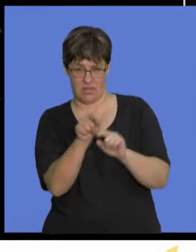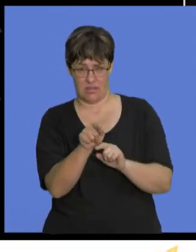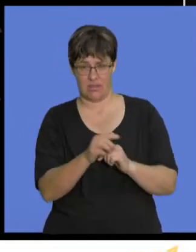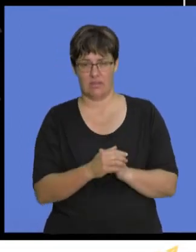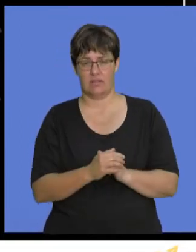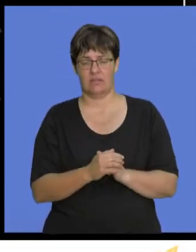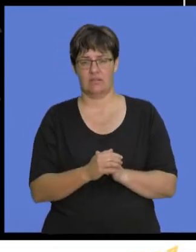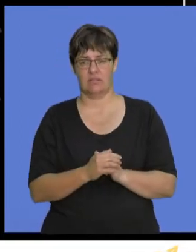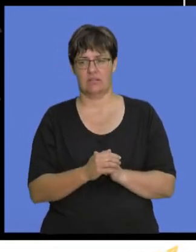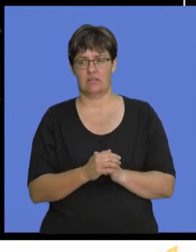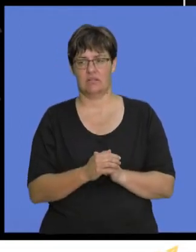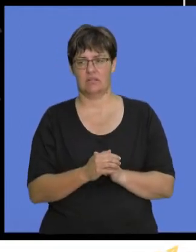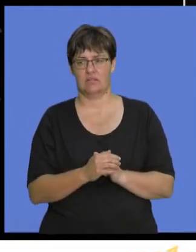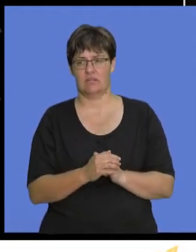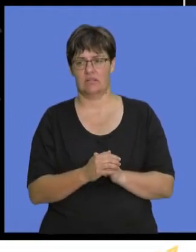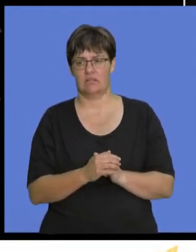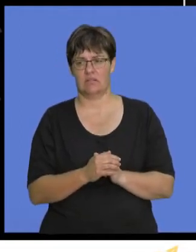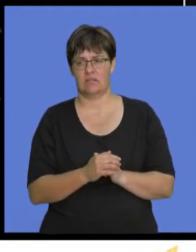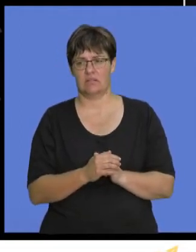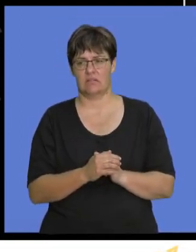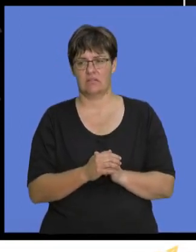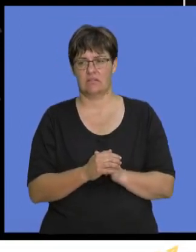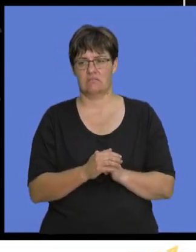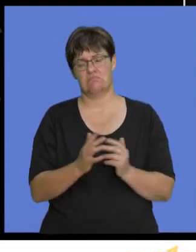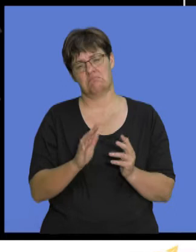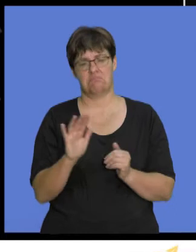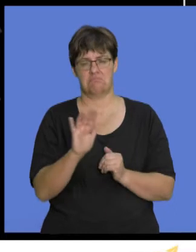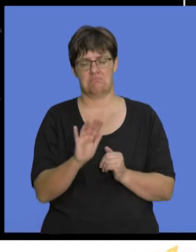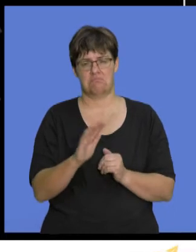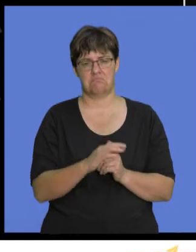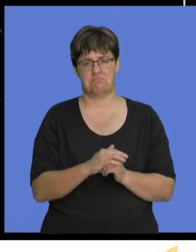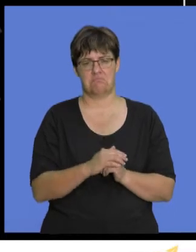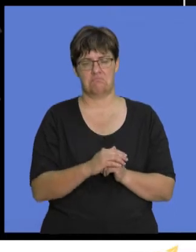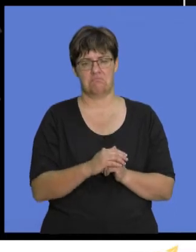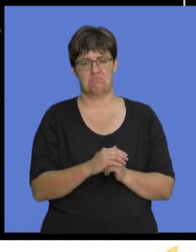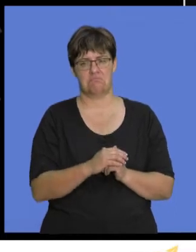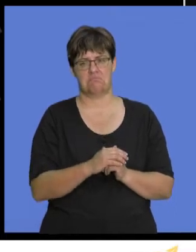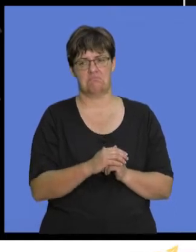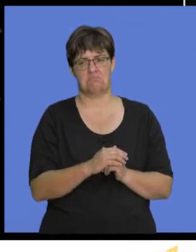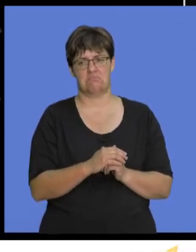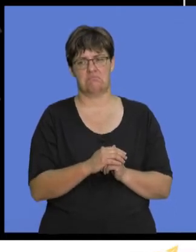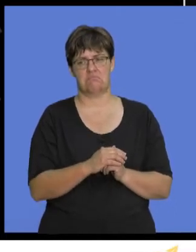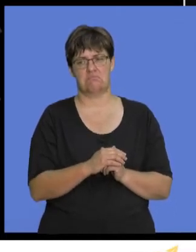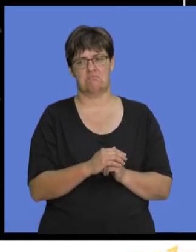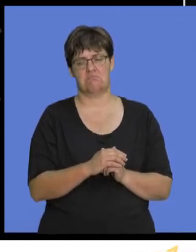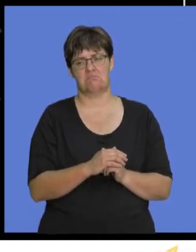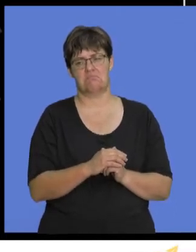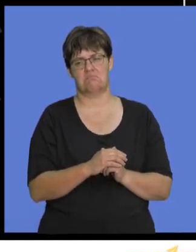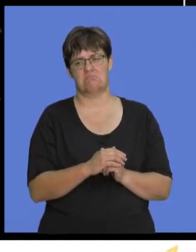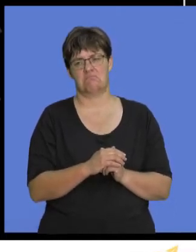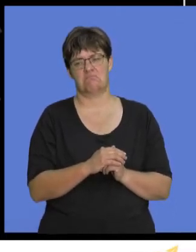measure. Okay, I'll try to measure that distance. Okay, something close